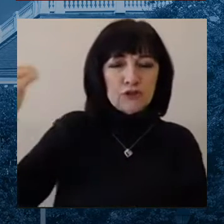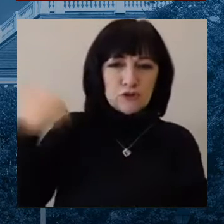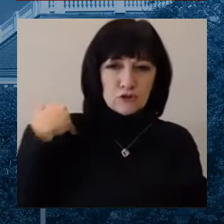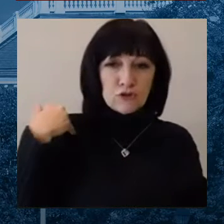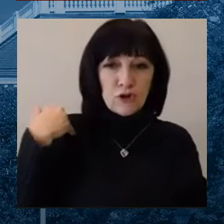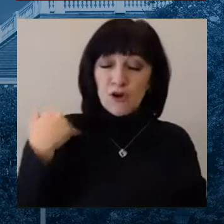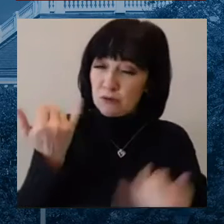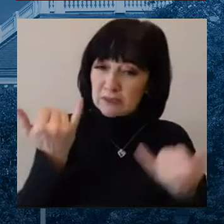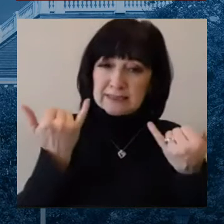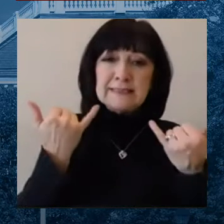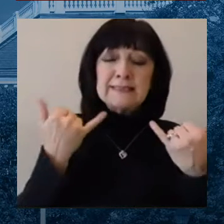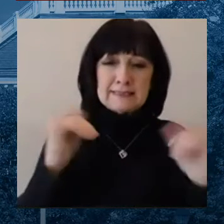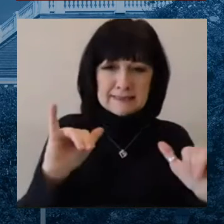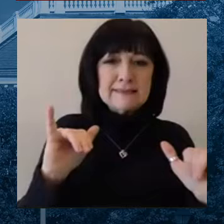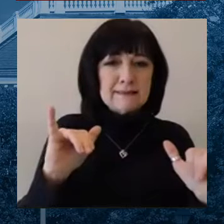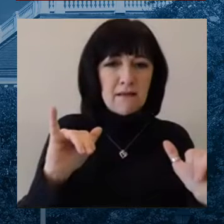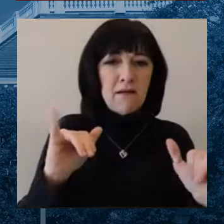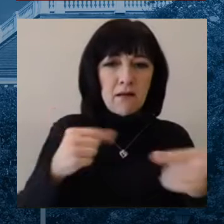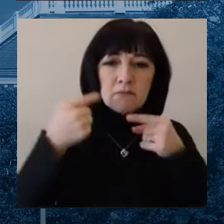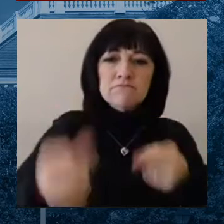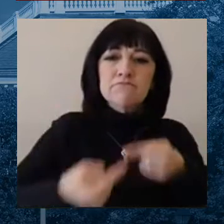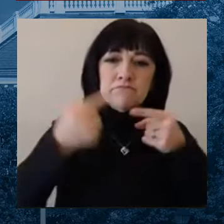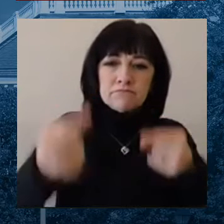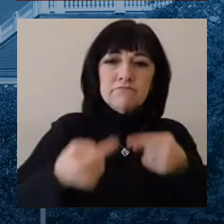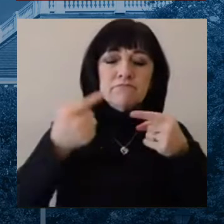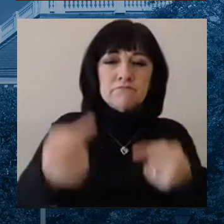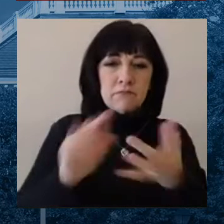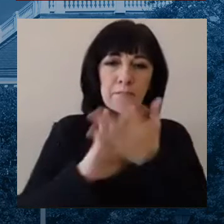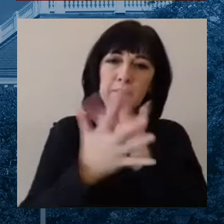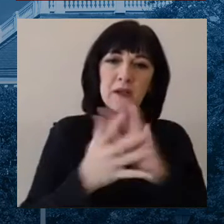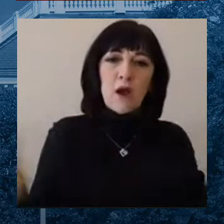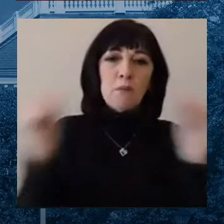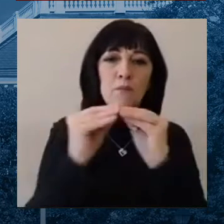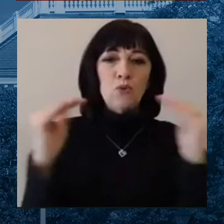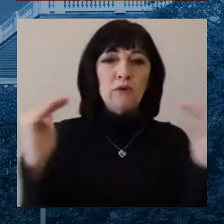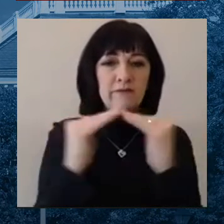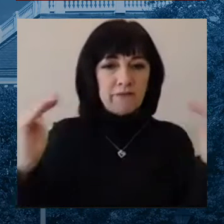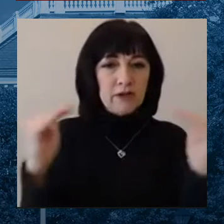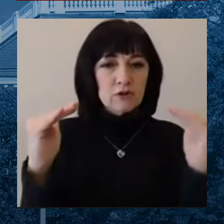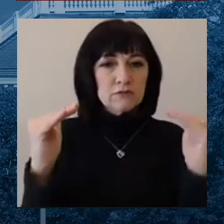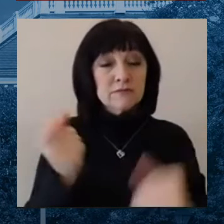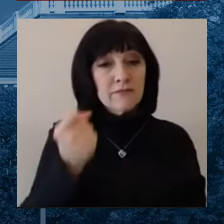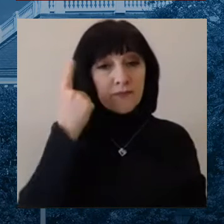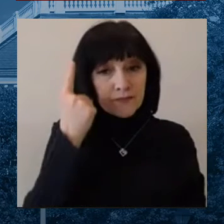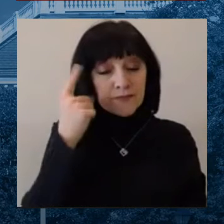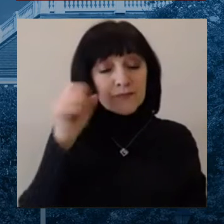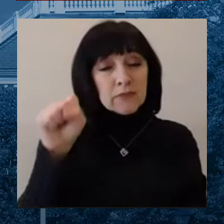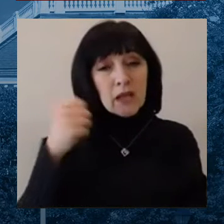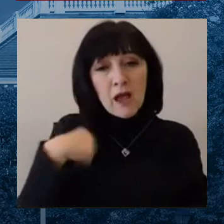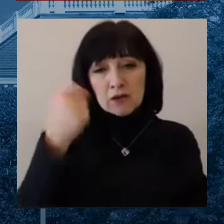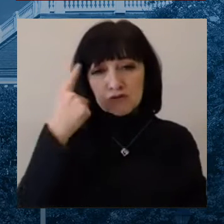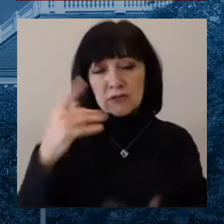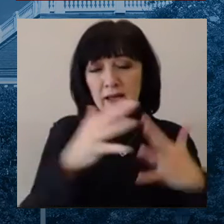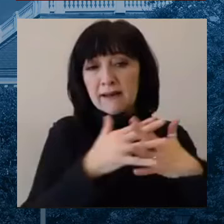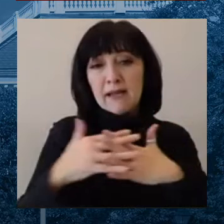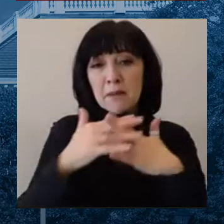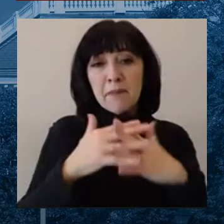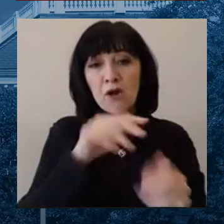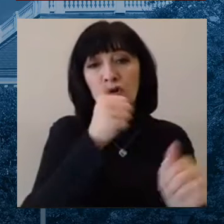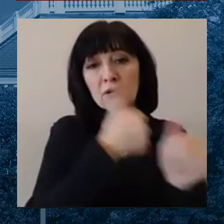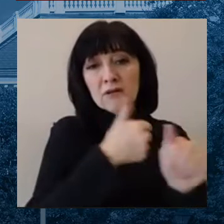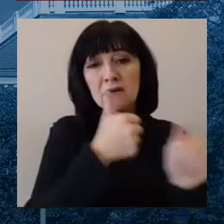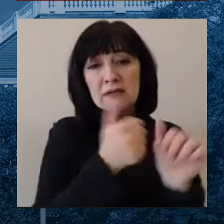to the detriment of everyone. While America's original sin of slavery is shameful, it must be talked